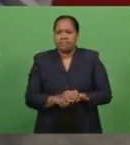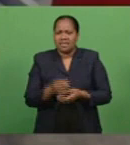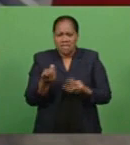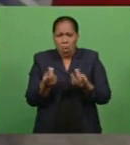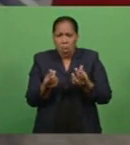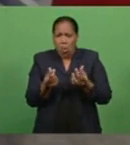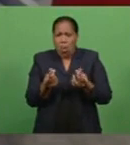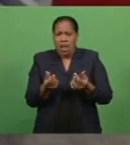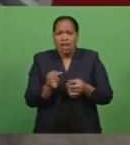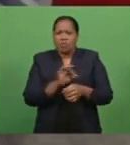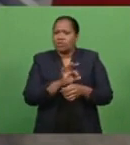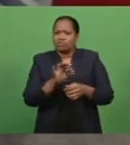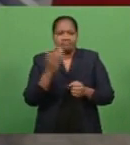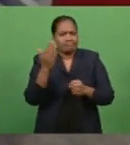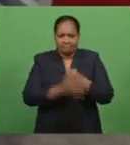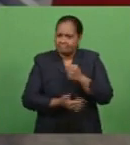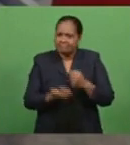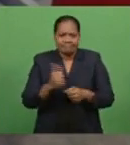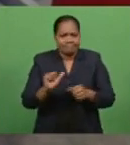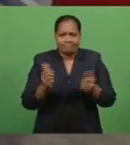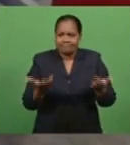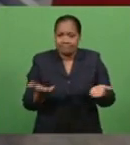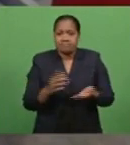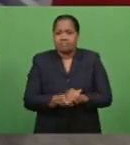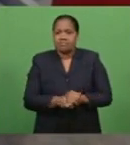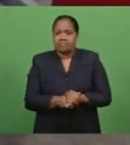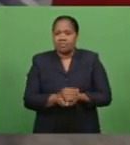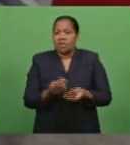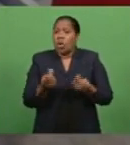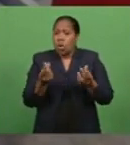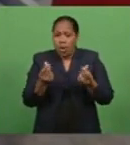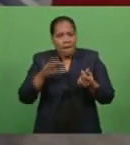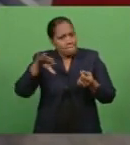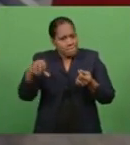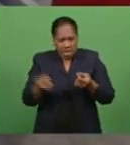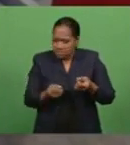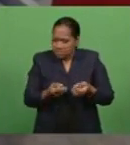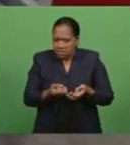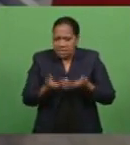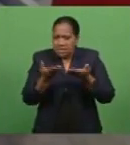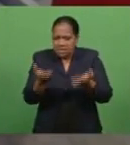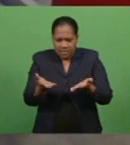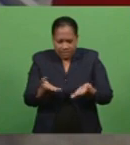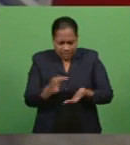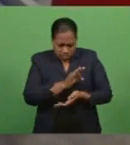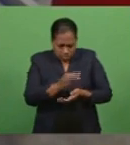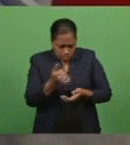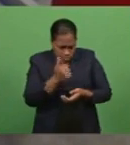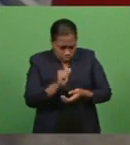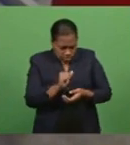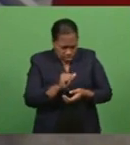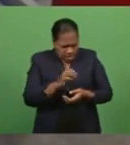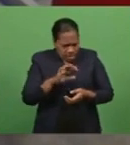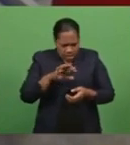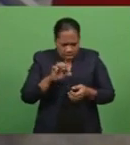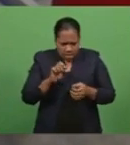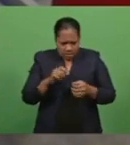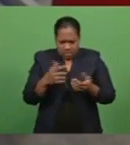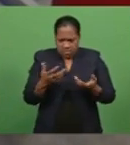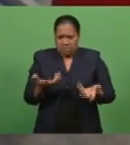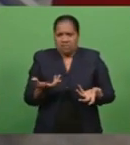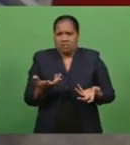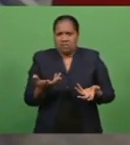used. And that oil has to go somewhere. So if it's not being used, it has to go into